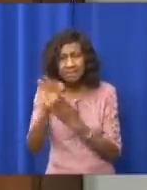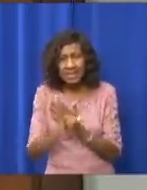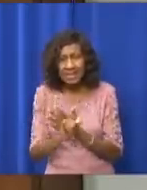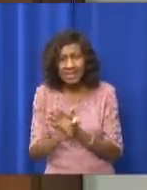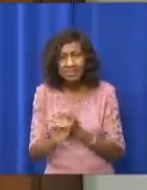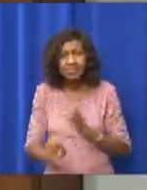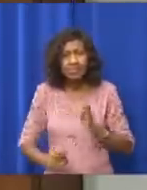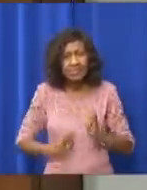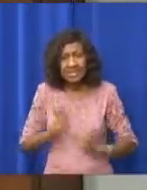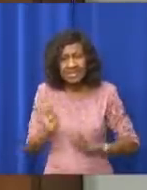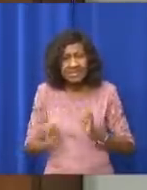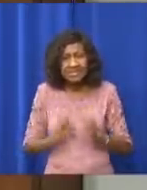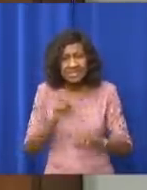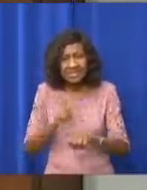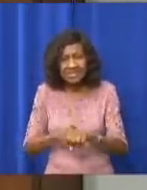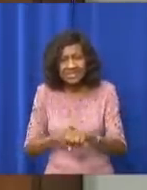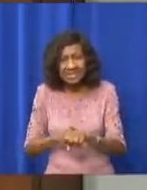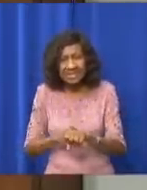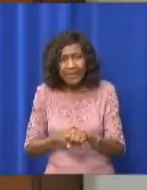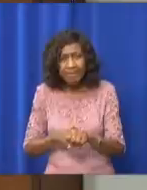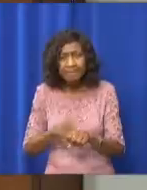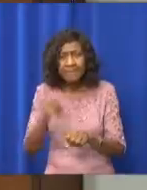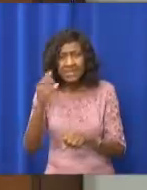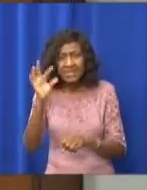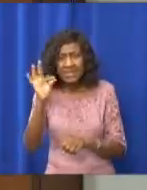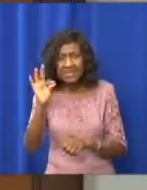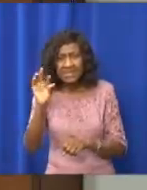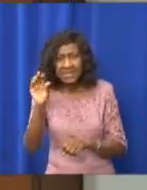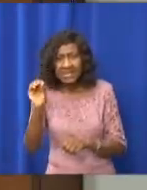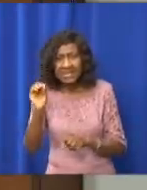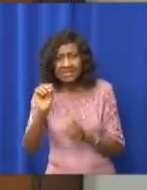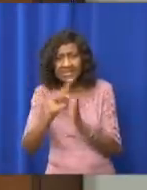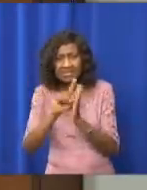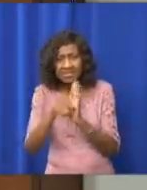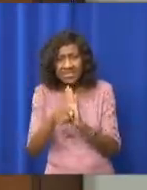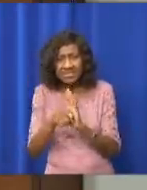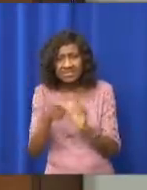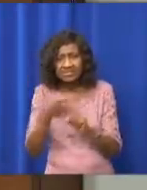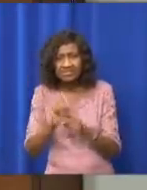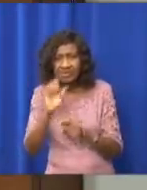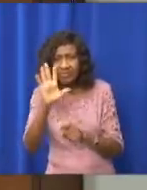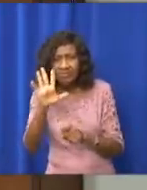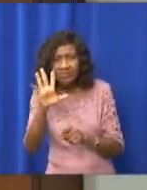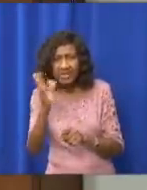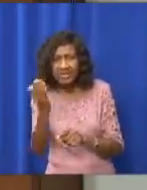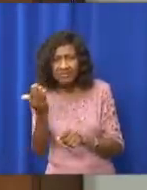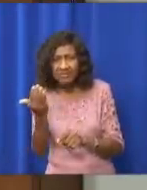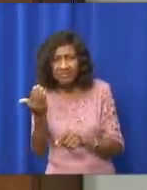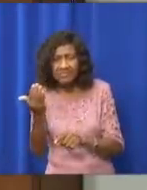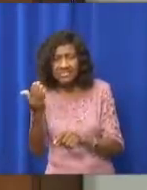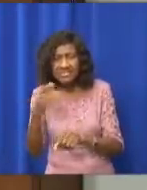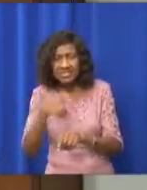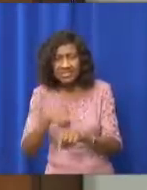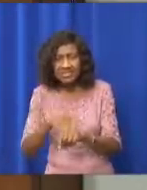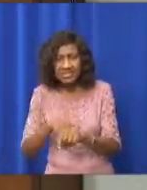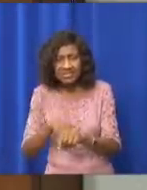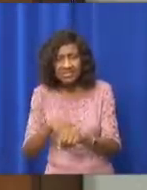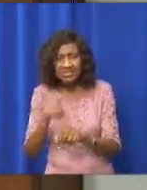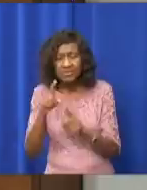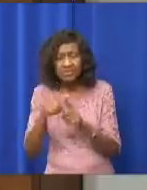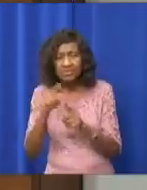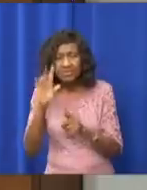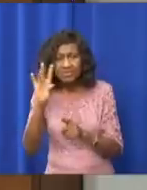Exercise periods not exceeding 90 minutes is permitted between the hours of 5:15 a.m. and 7 p.m. today,